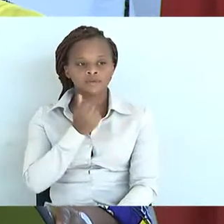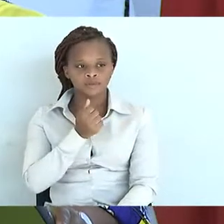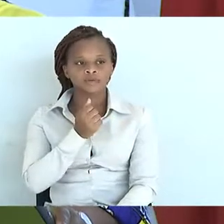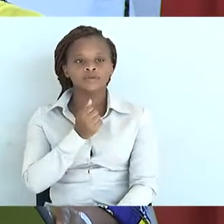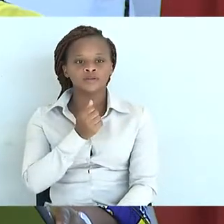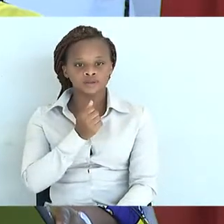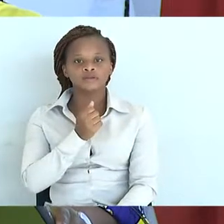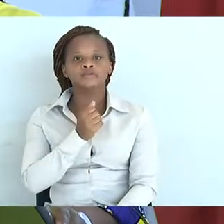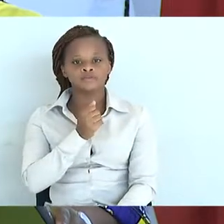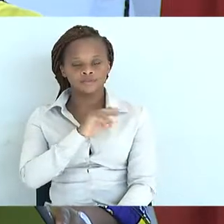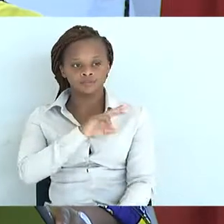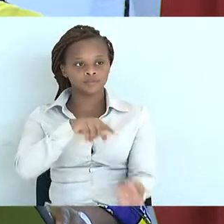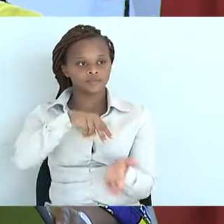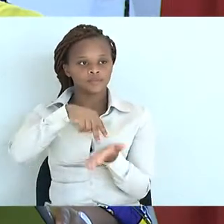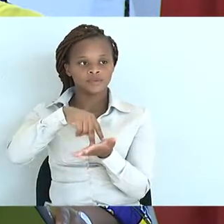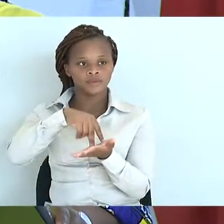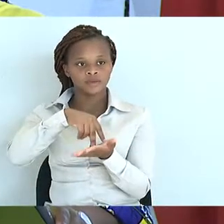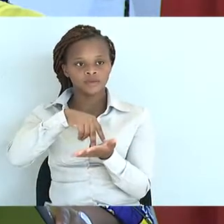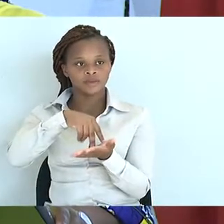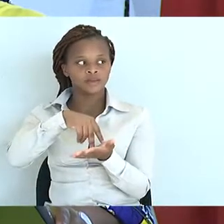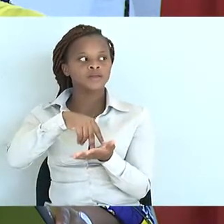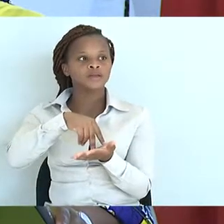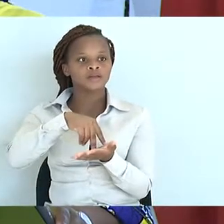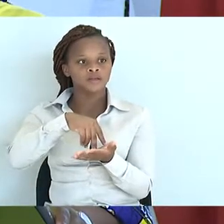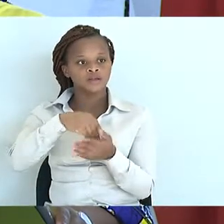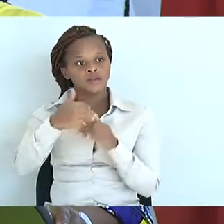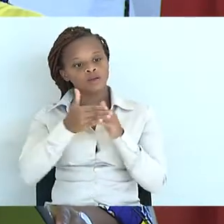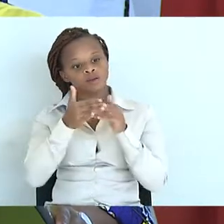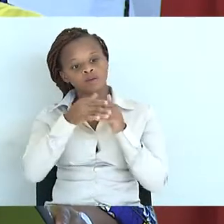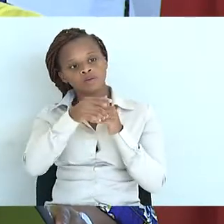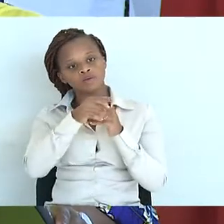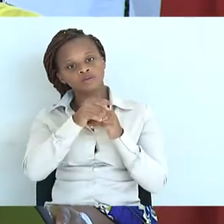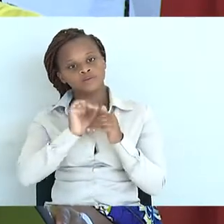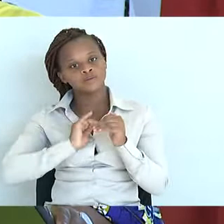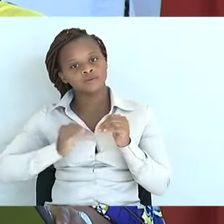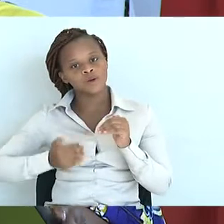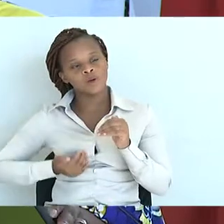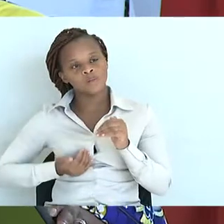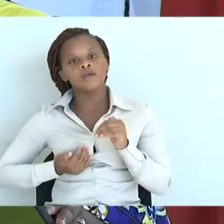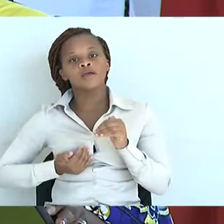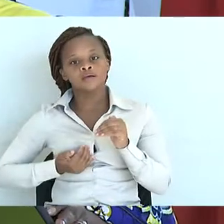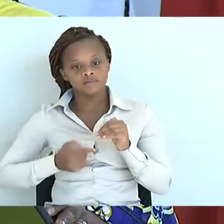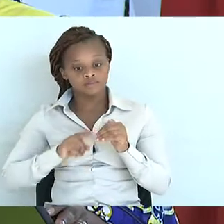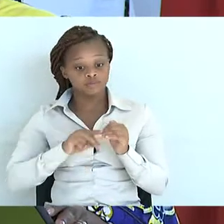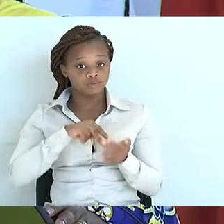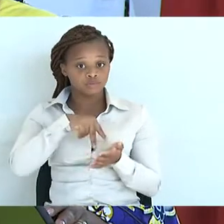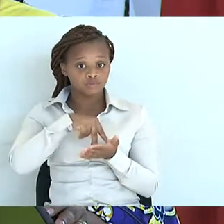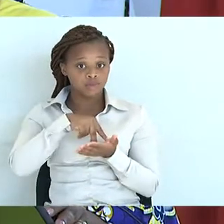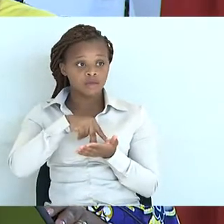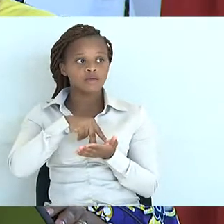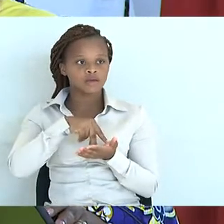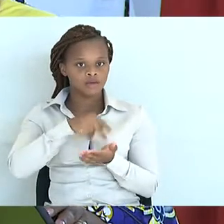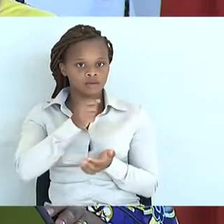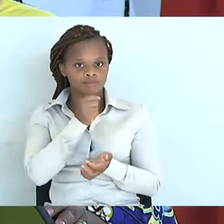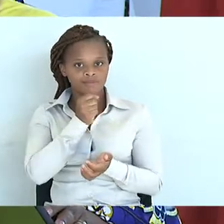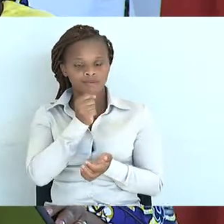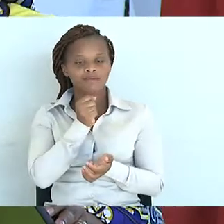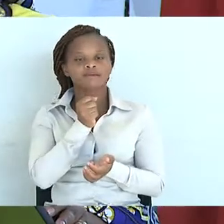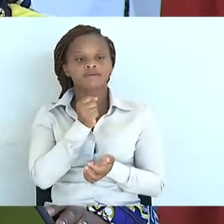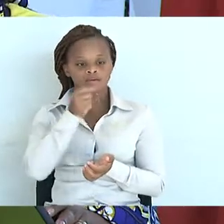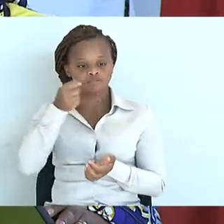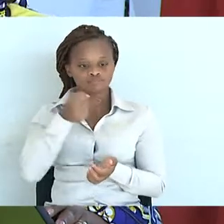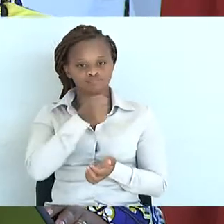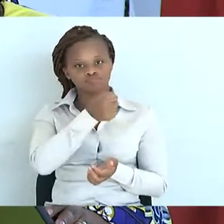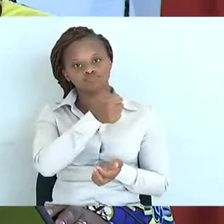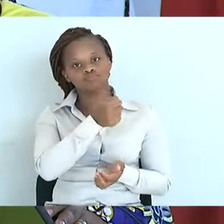ume phambili. Ngakusisi lo ume imic izoza. Don't let them pass it on, you hold it.